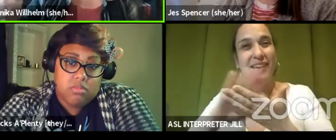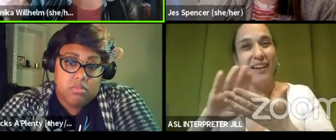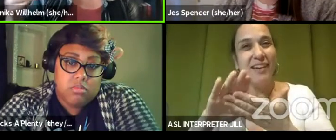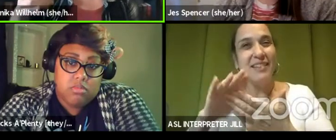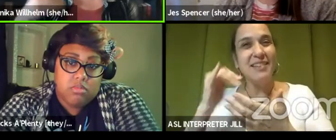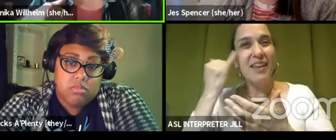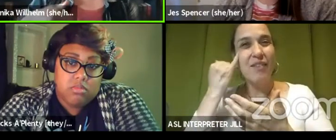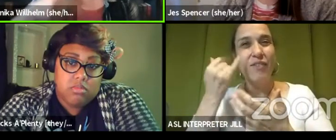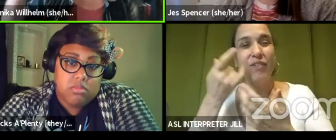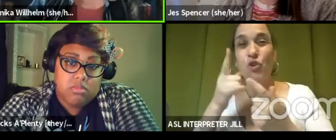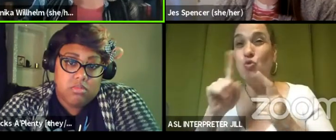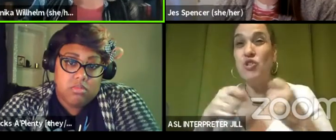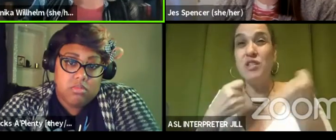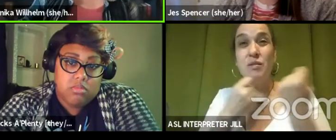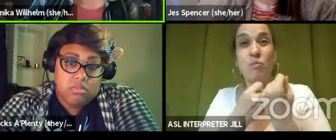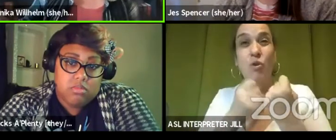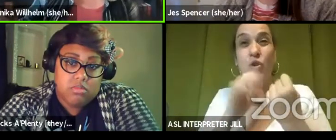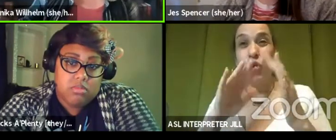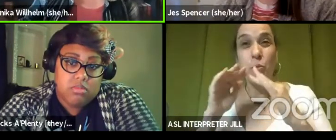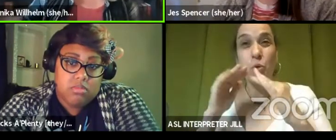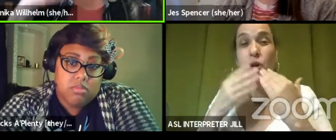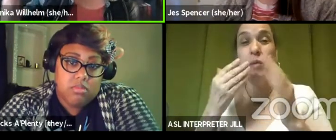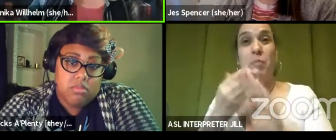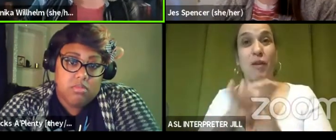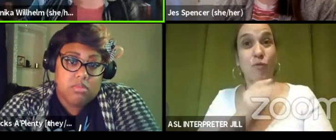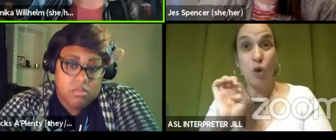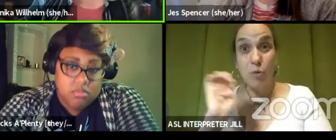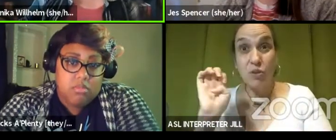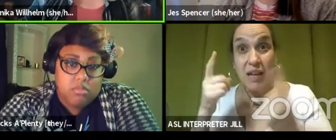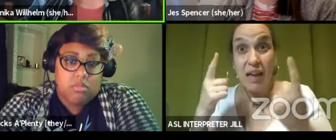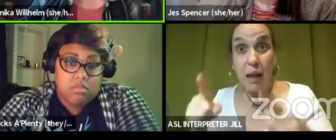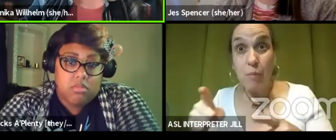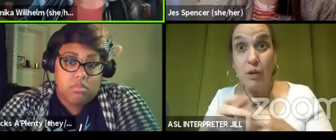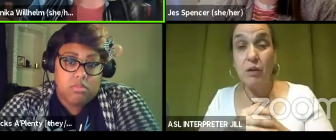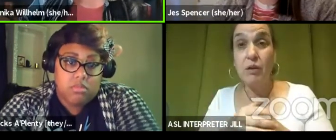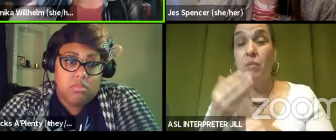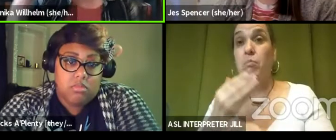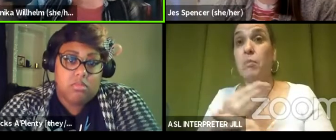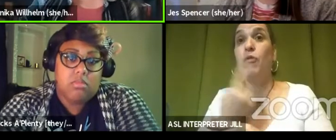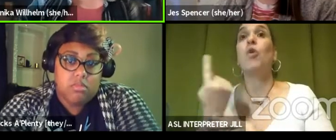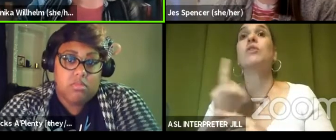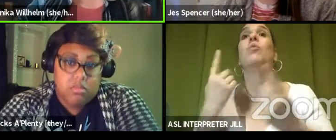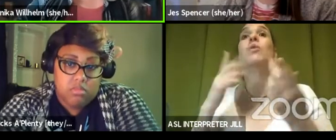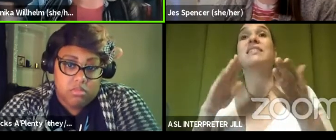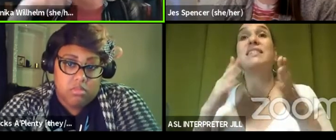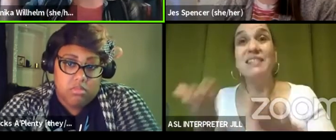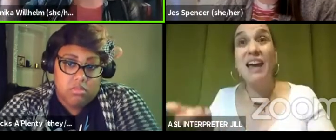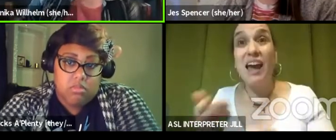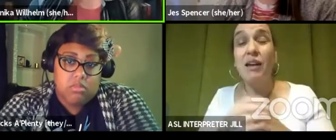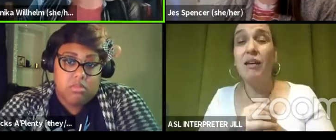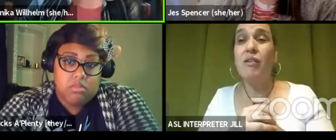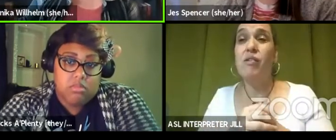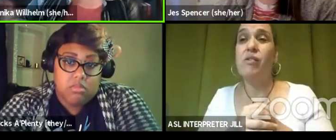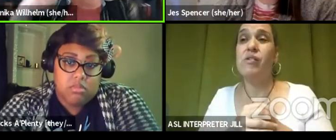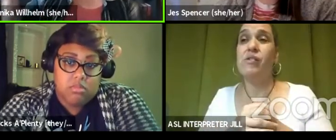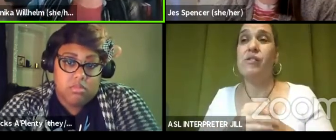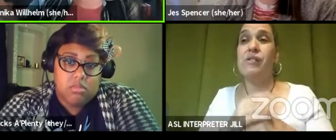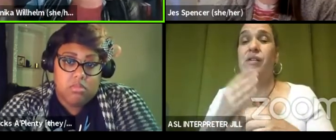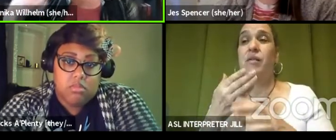you just supported your community before the emergency happened, before someone was dying, before someone was like